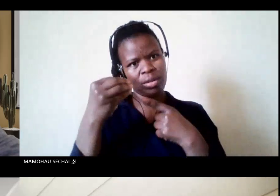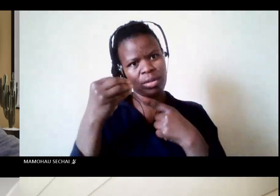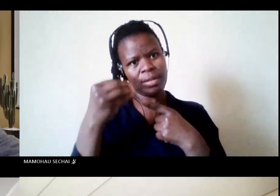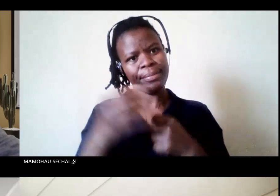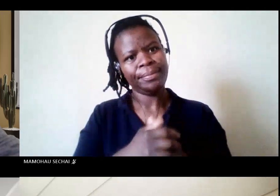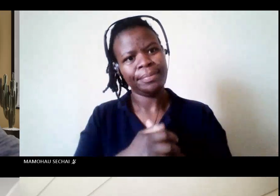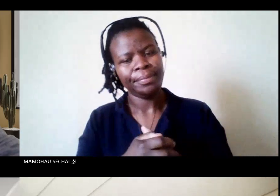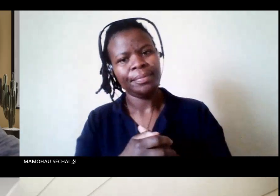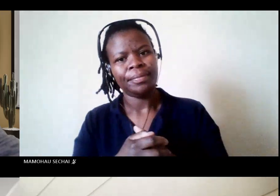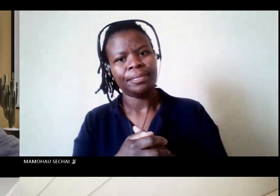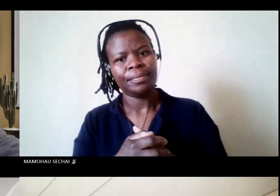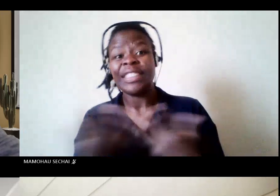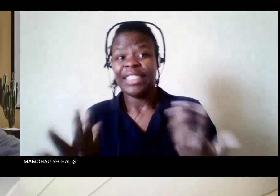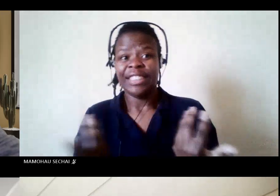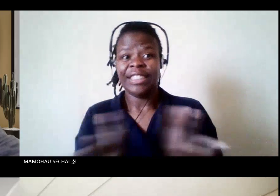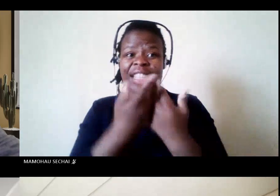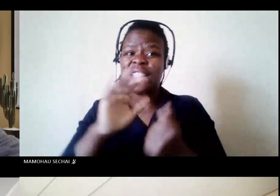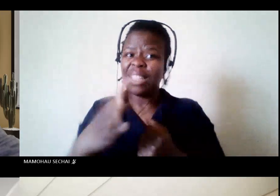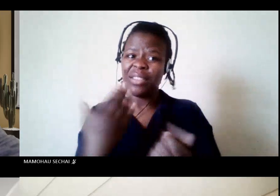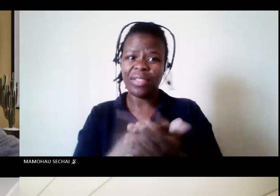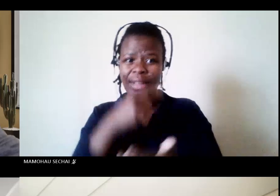the challenges, if I may call it that.